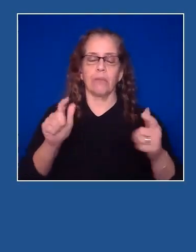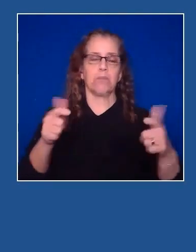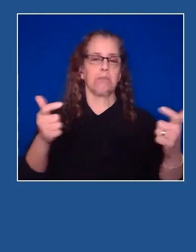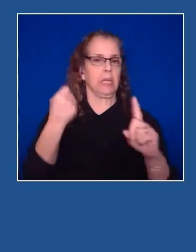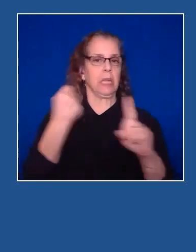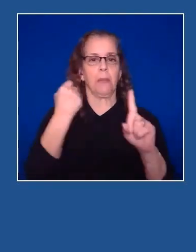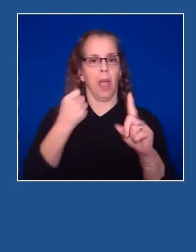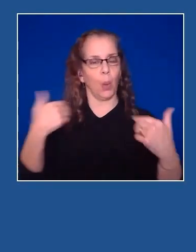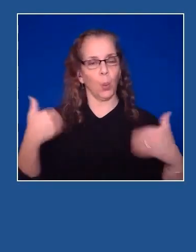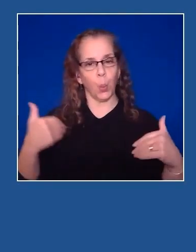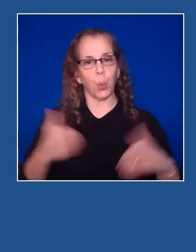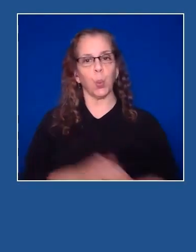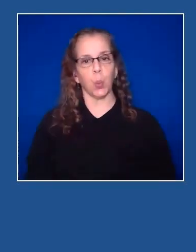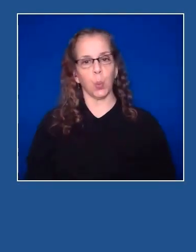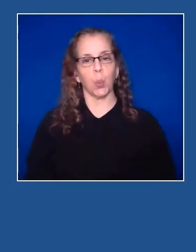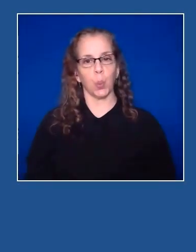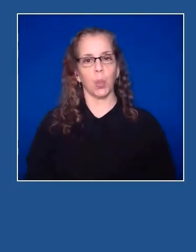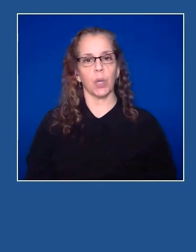is.